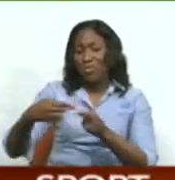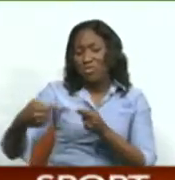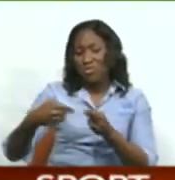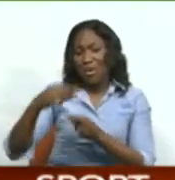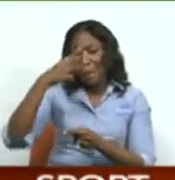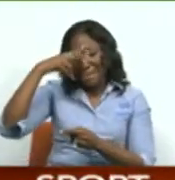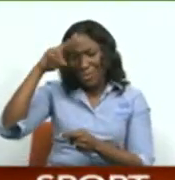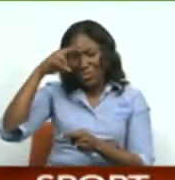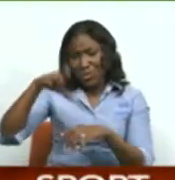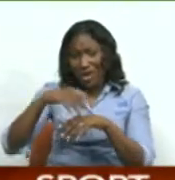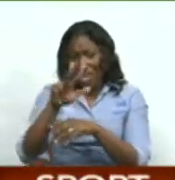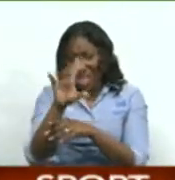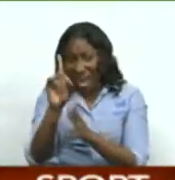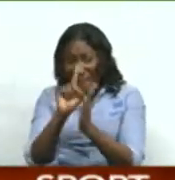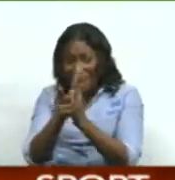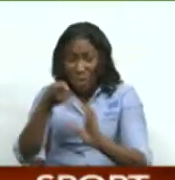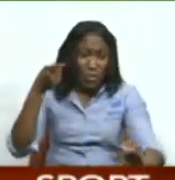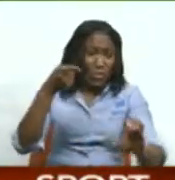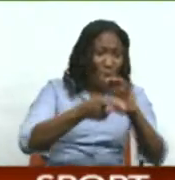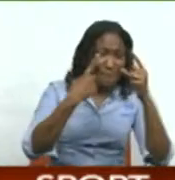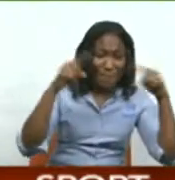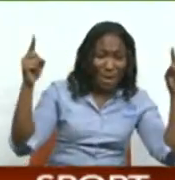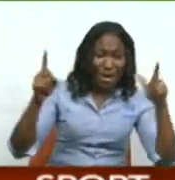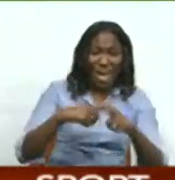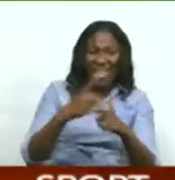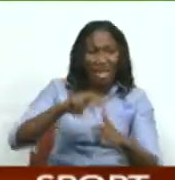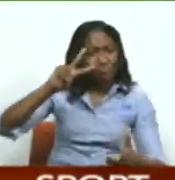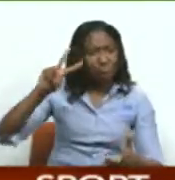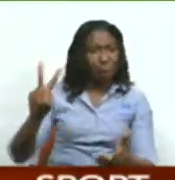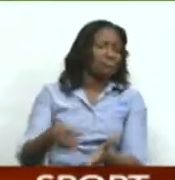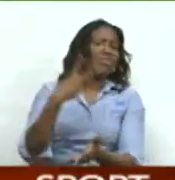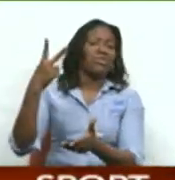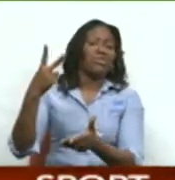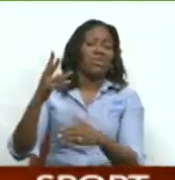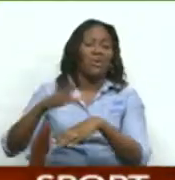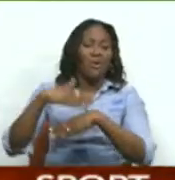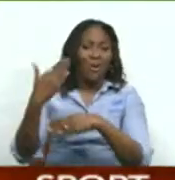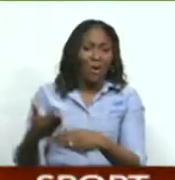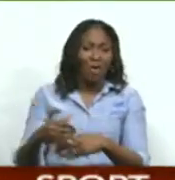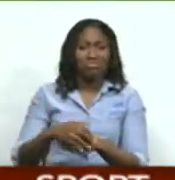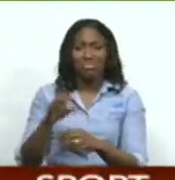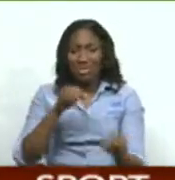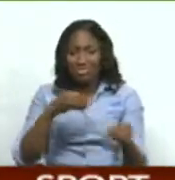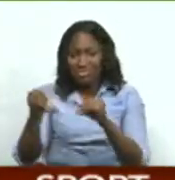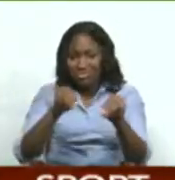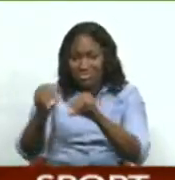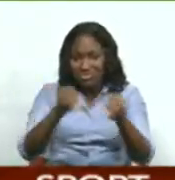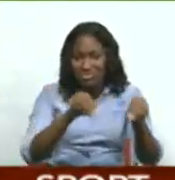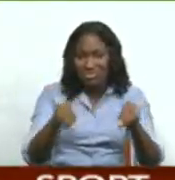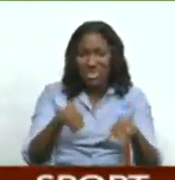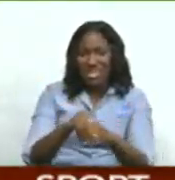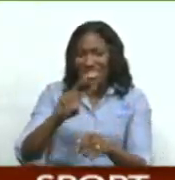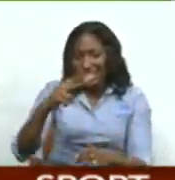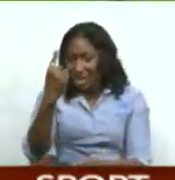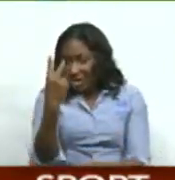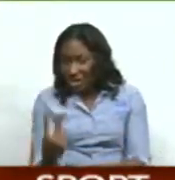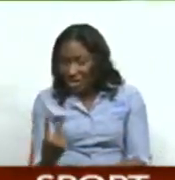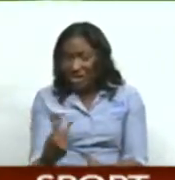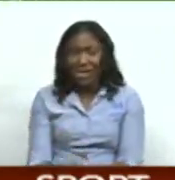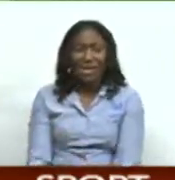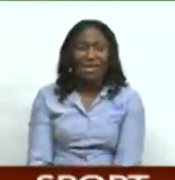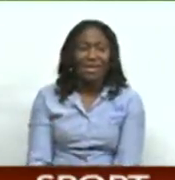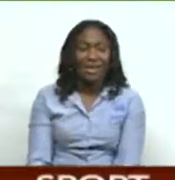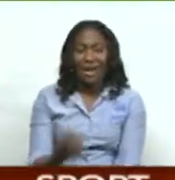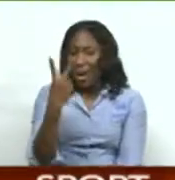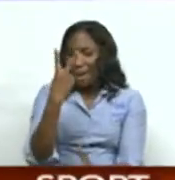in the 50th minute from Jacqueline Ovalle, then doubled their advantage through substitute Mayra Pelayo, who secured the win with the second in the 92nd minute.